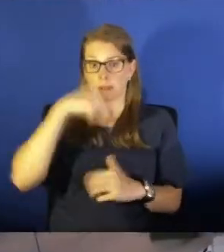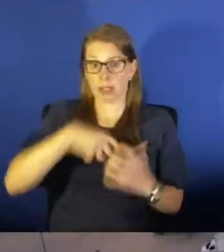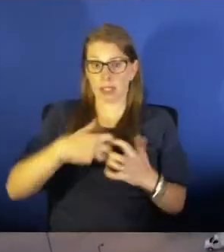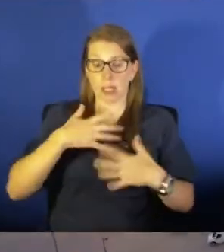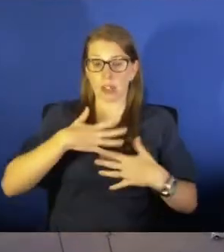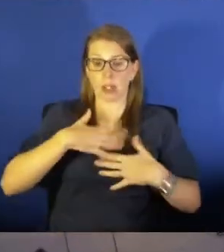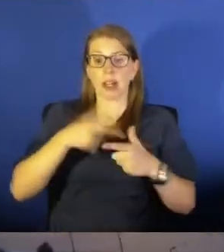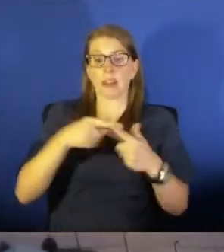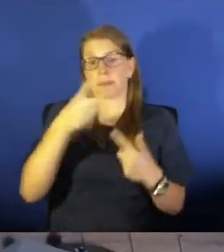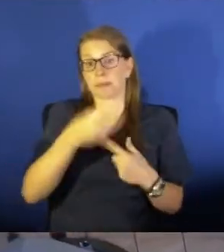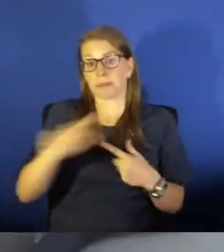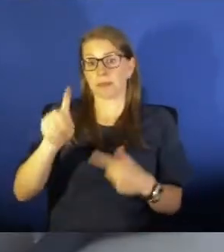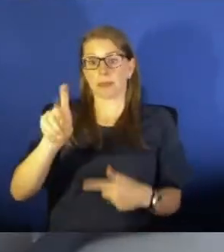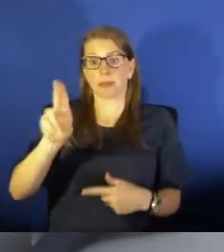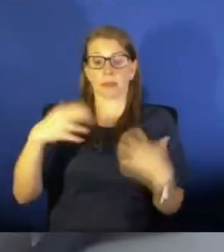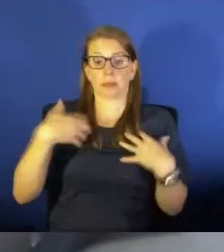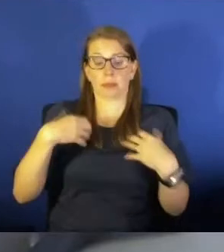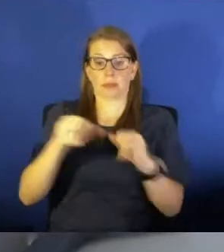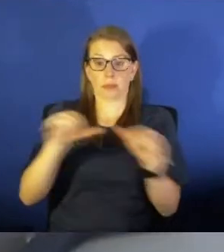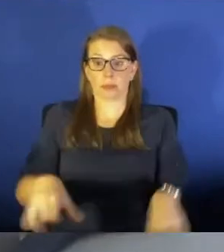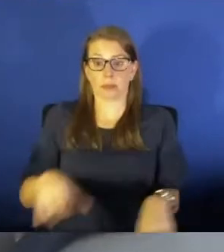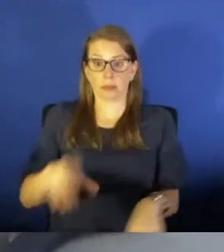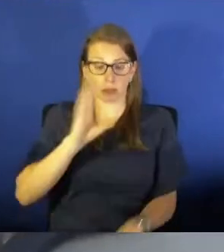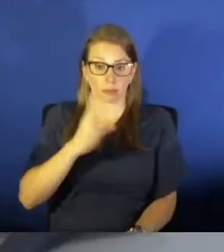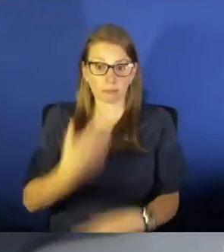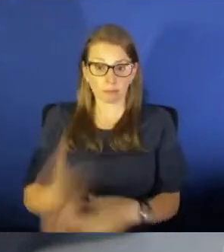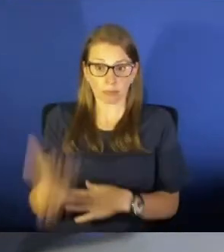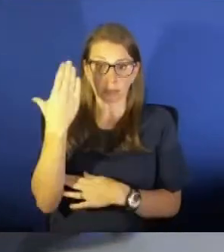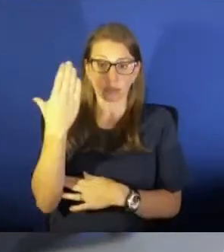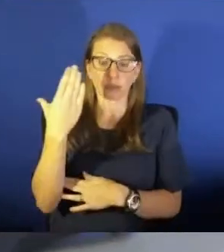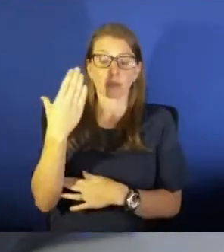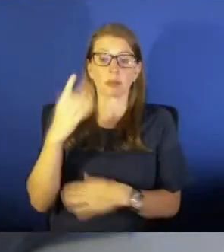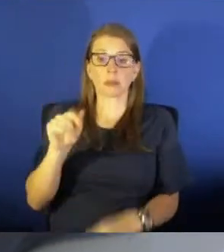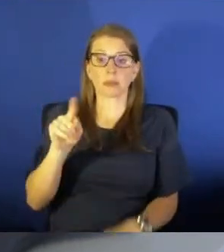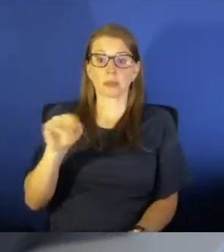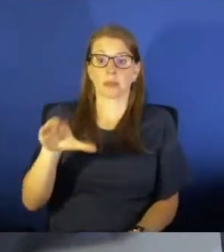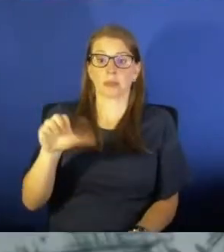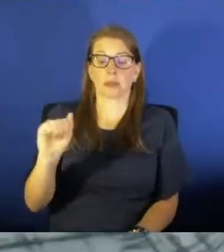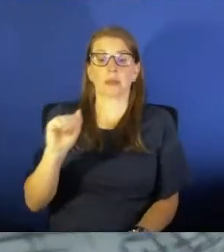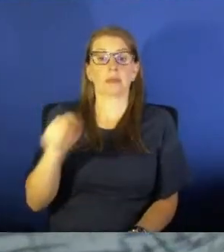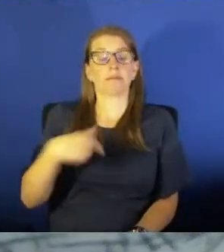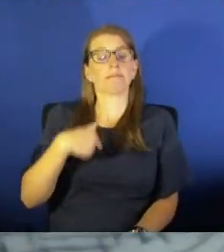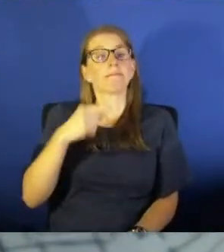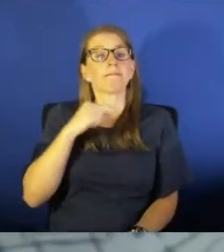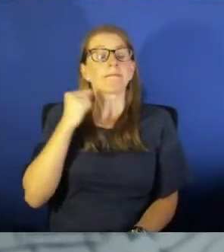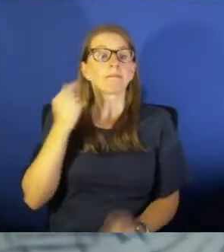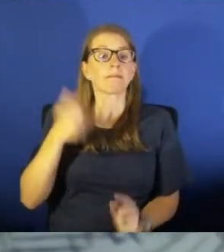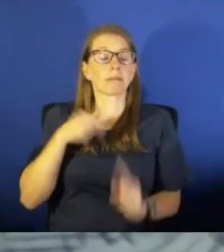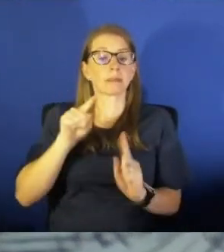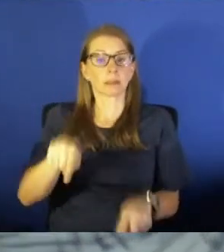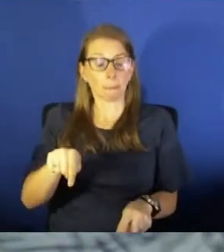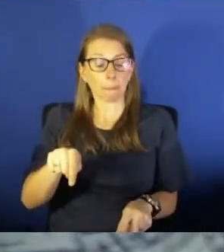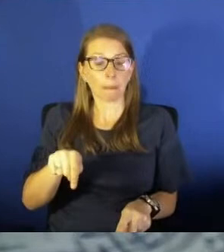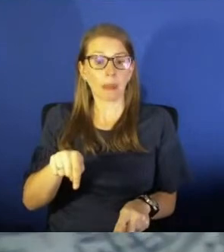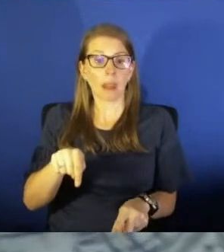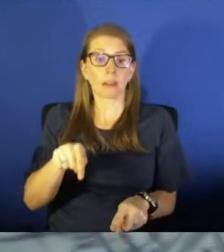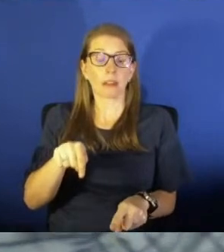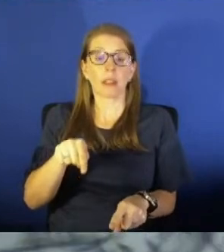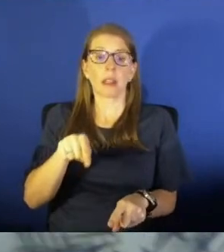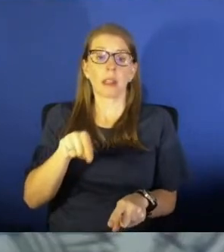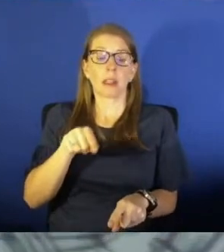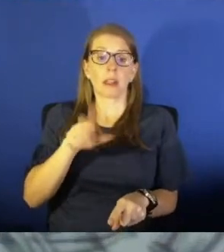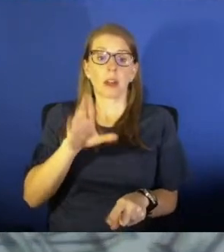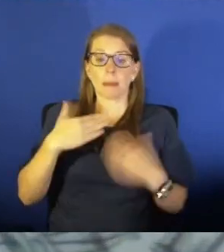Health System. Good morning, Leticia. This is Kathy. I'm the chaplain that's been coming by. Leticia was going downhill so fast,